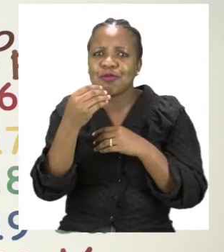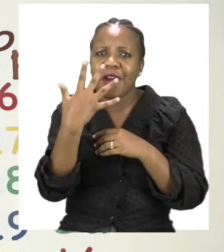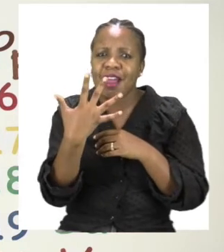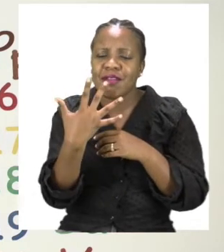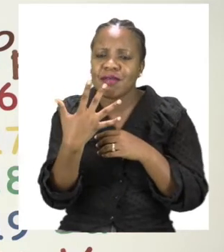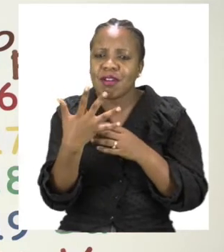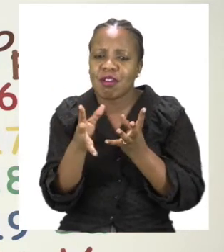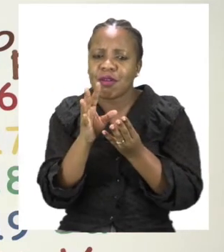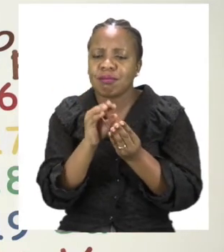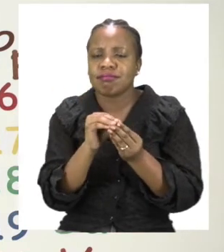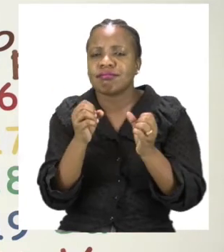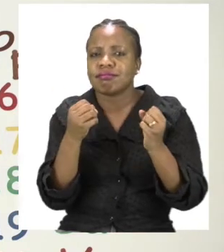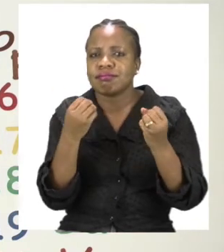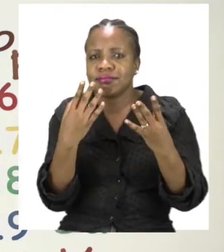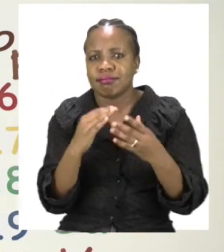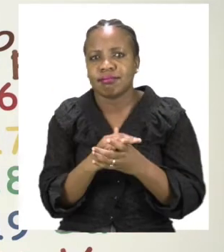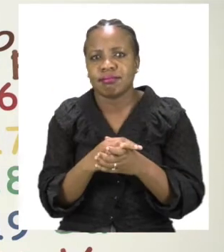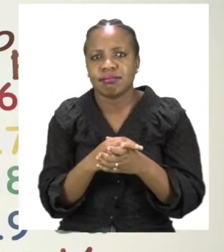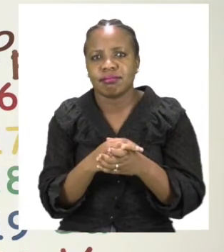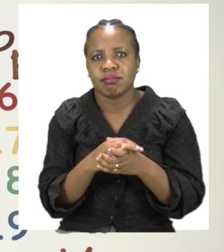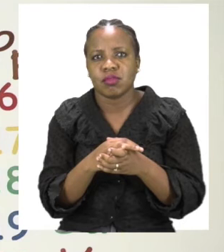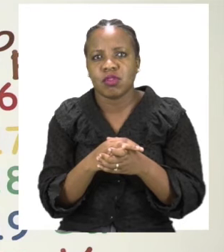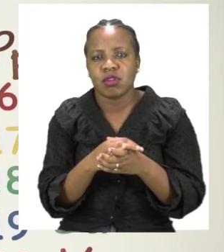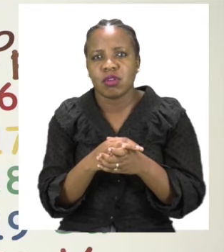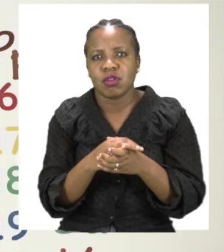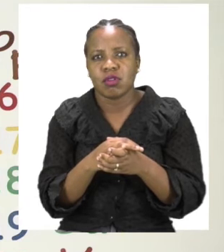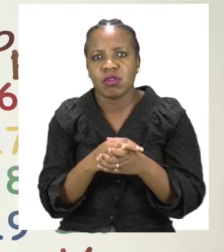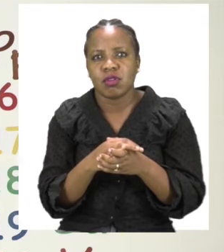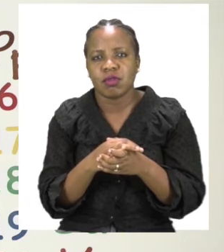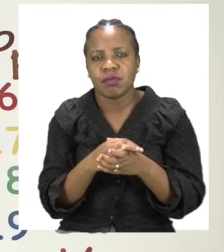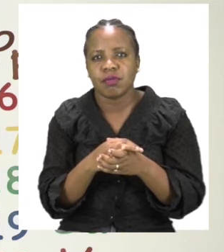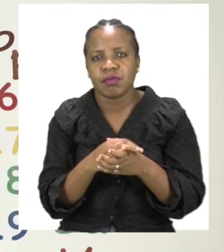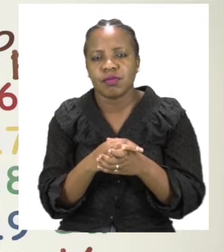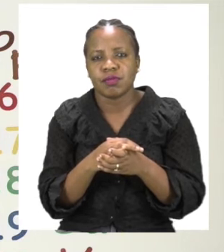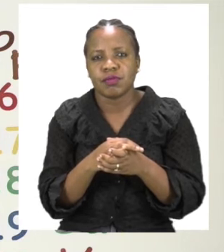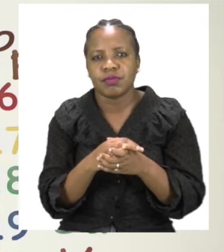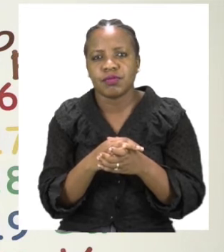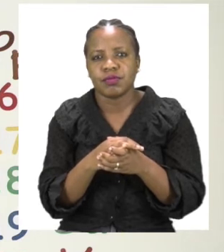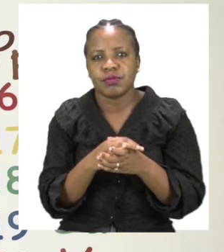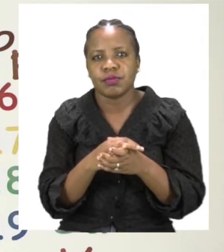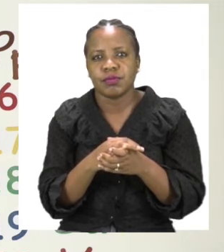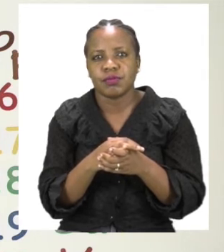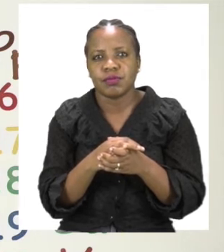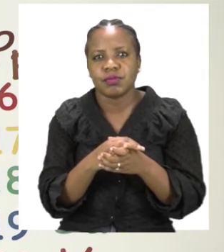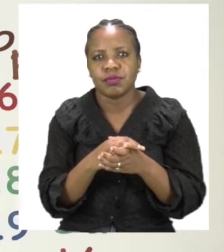us add 5. Counting on from 4, we